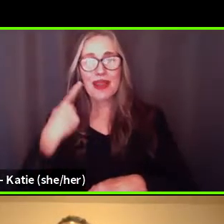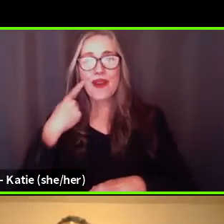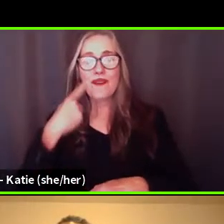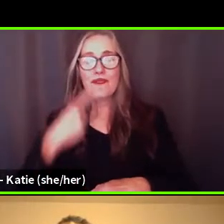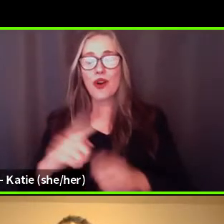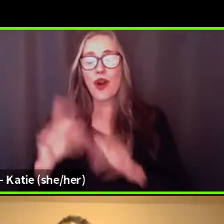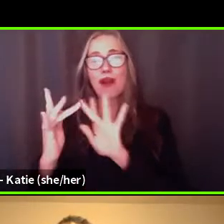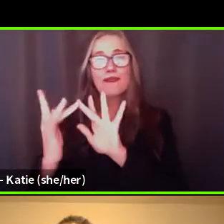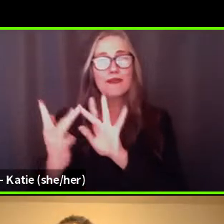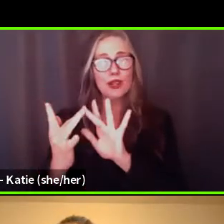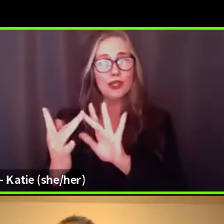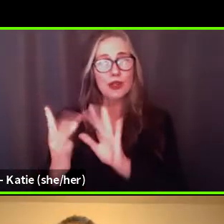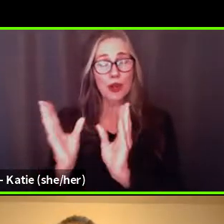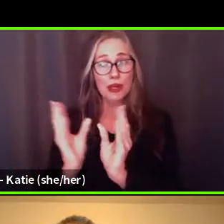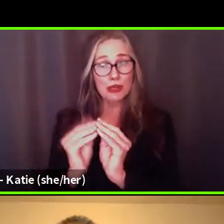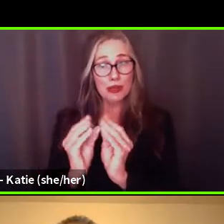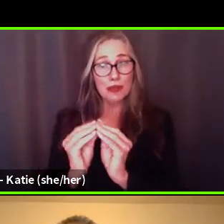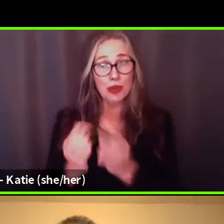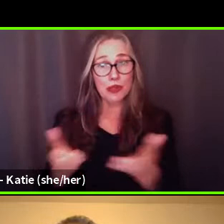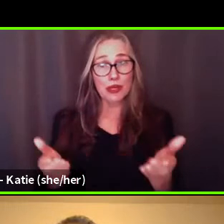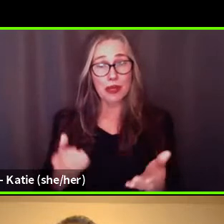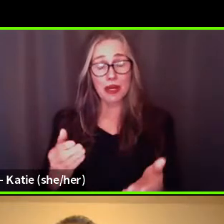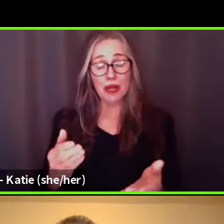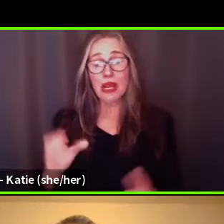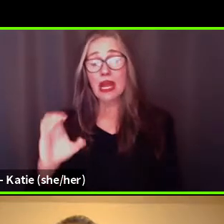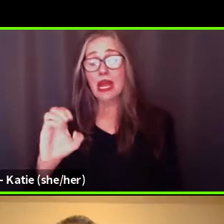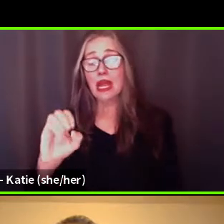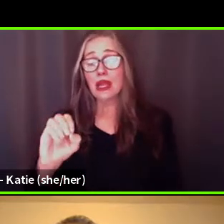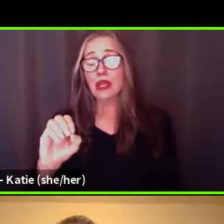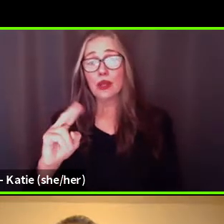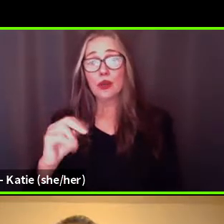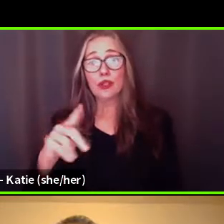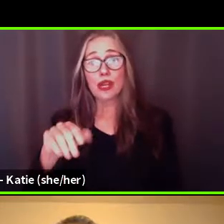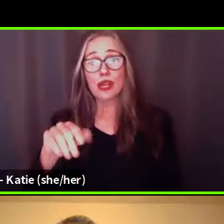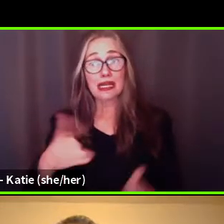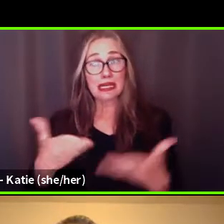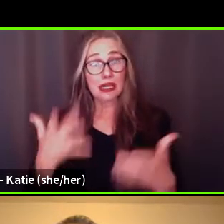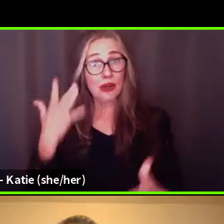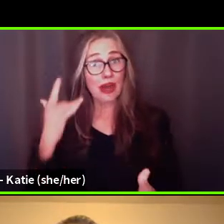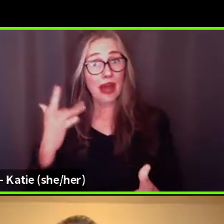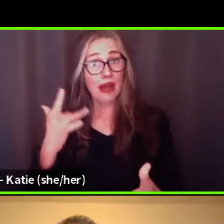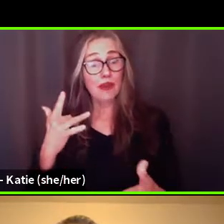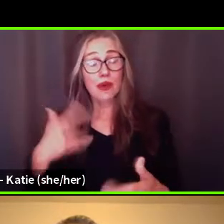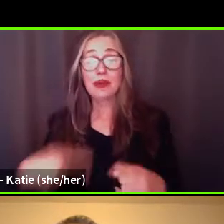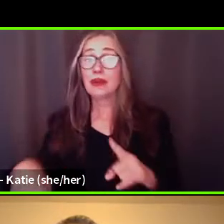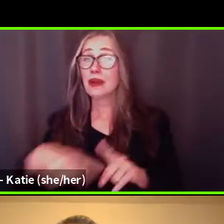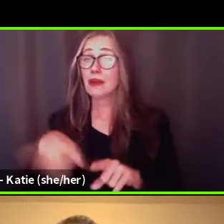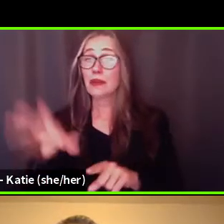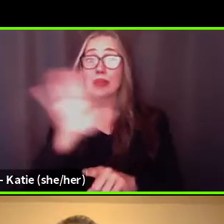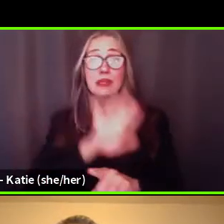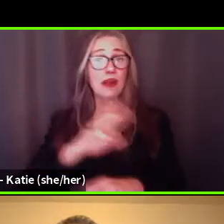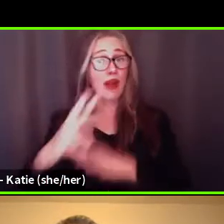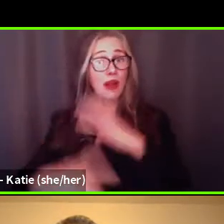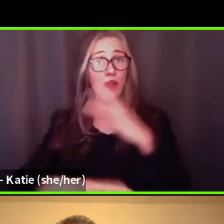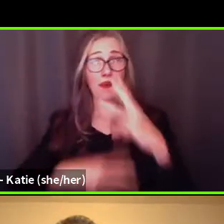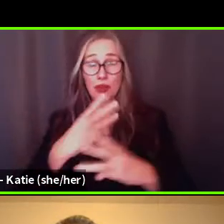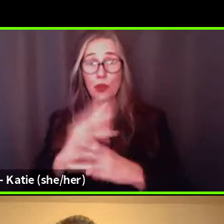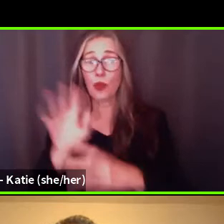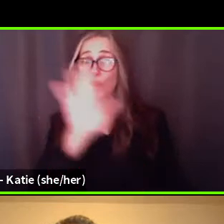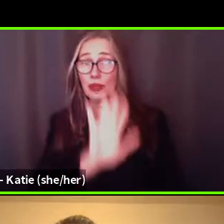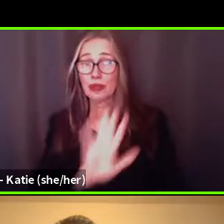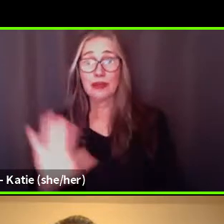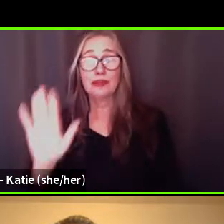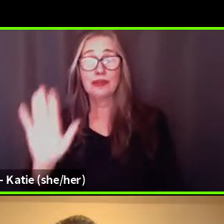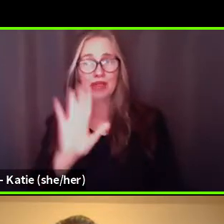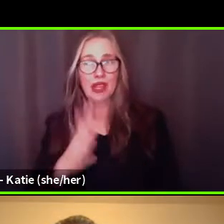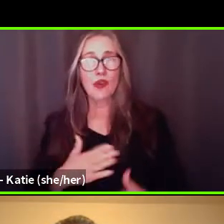eugenics in california and the world very excited to be here today and to be able this afternoon i should say and continue with our discussions